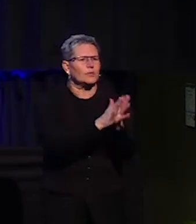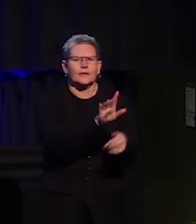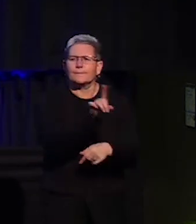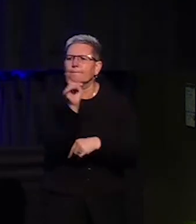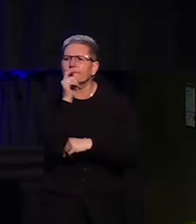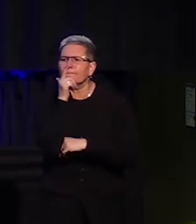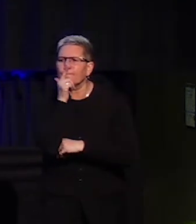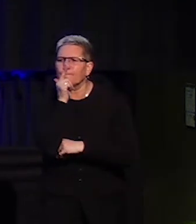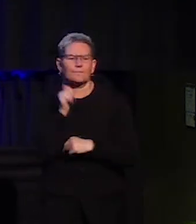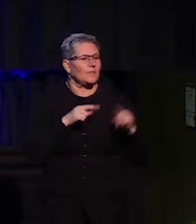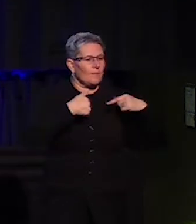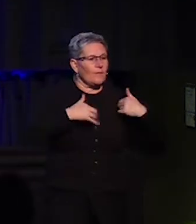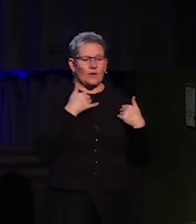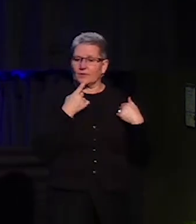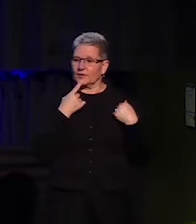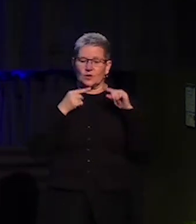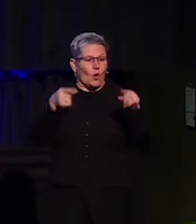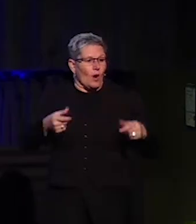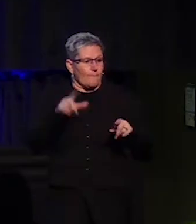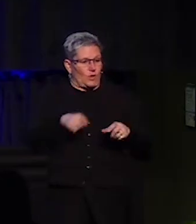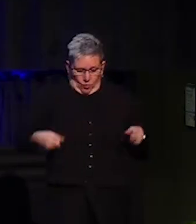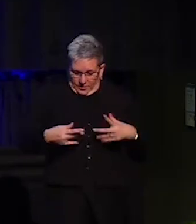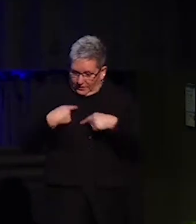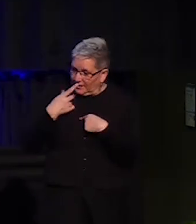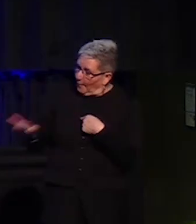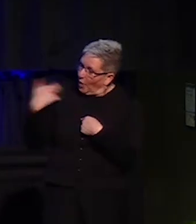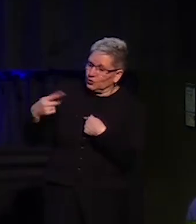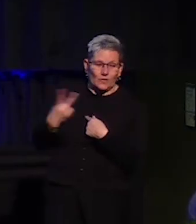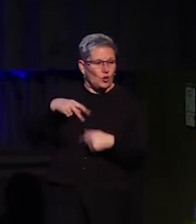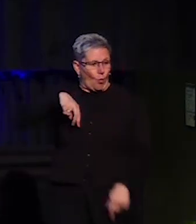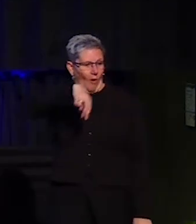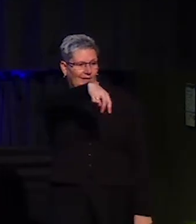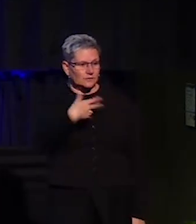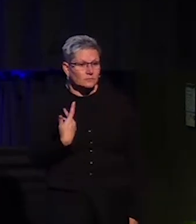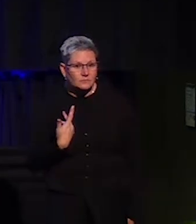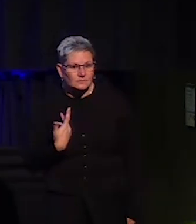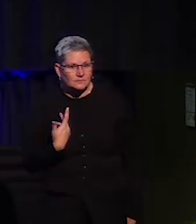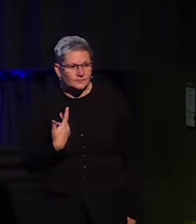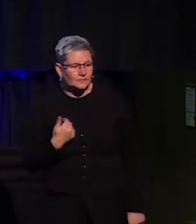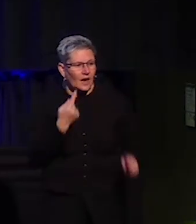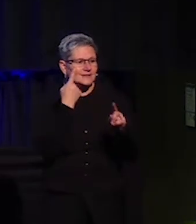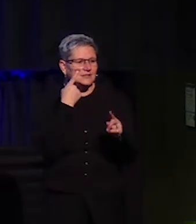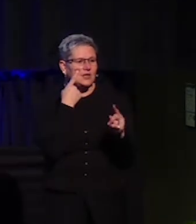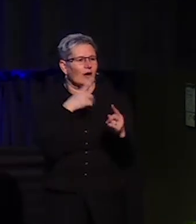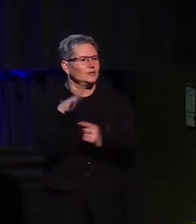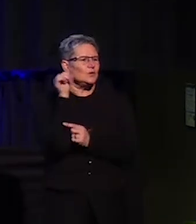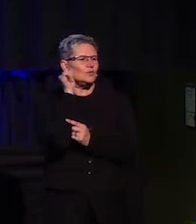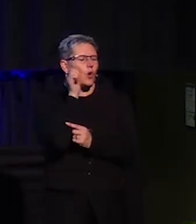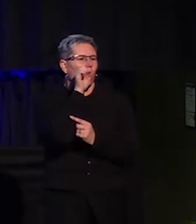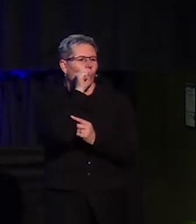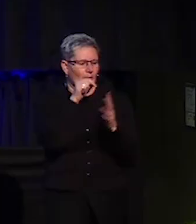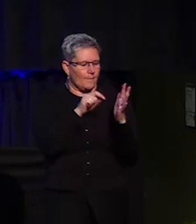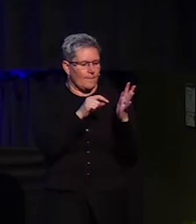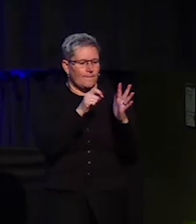Maybe you said, let's go for a walk to the person in a wheelchair. I've even seen a pile-on to a parent